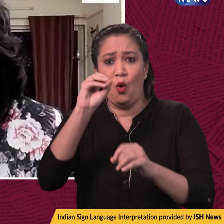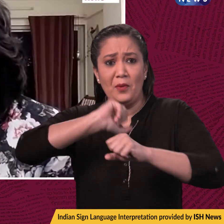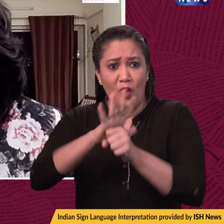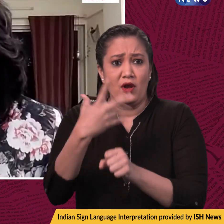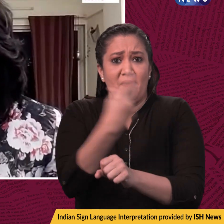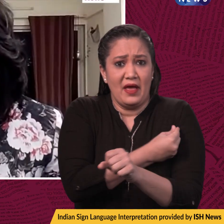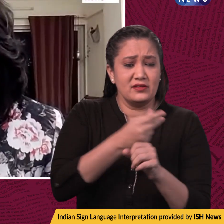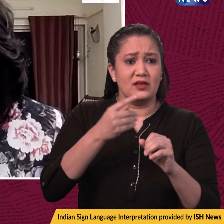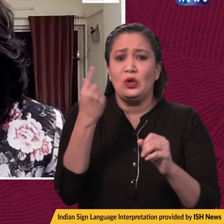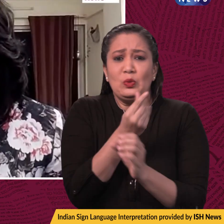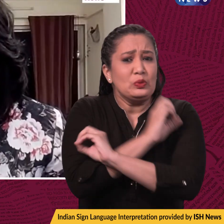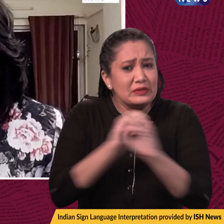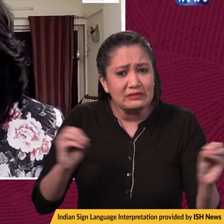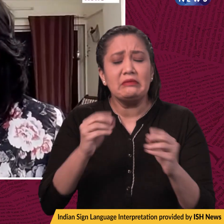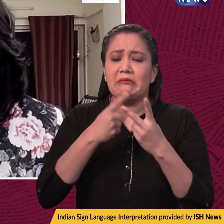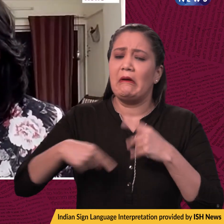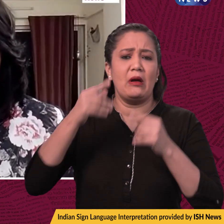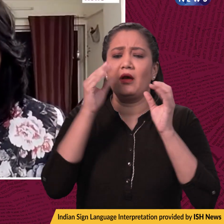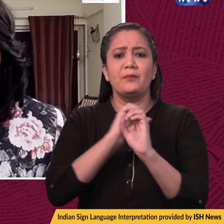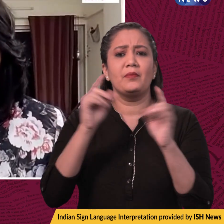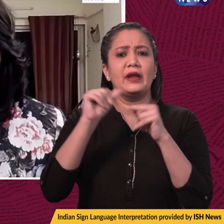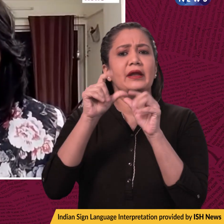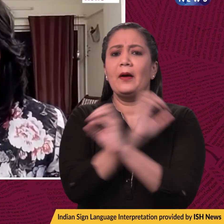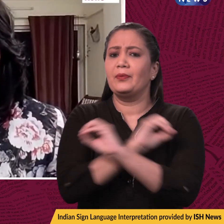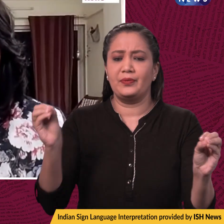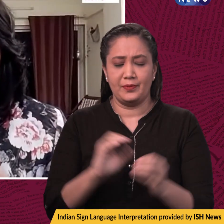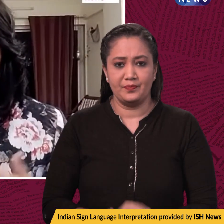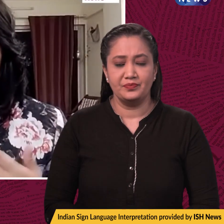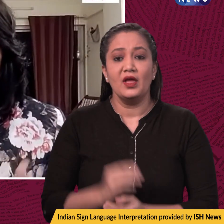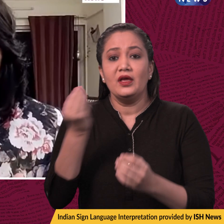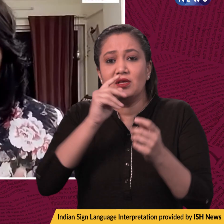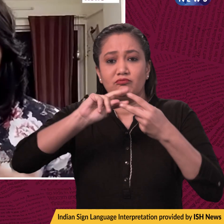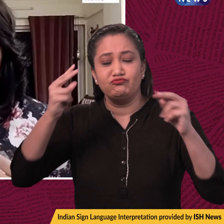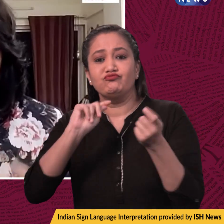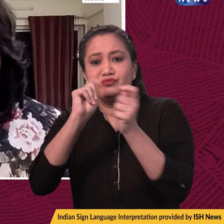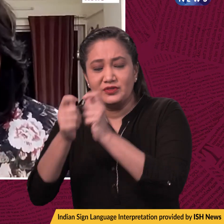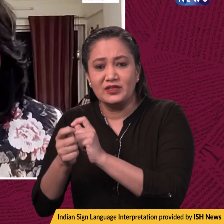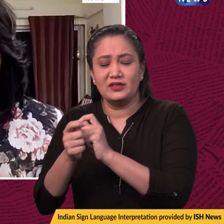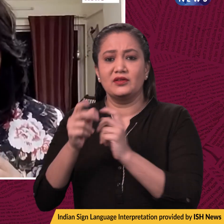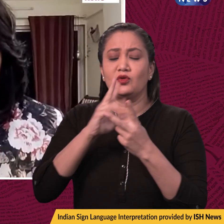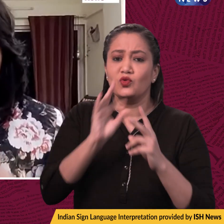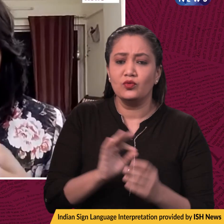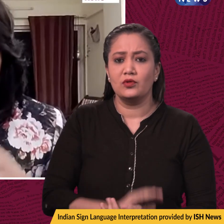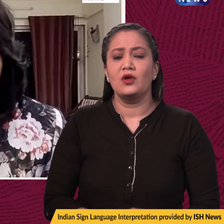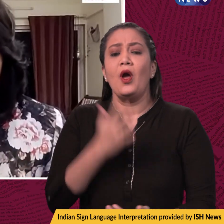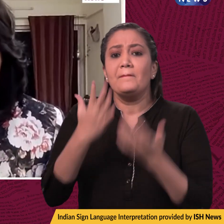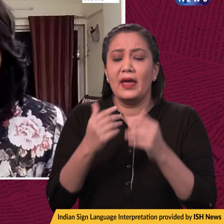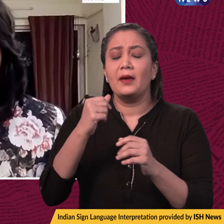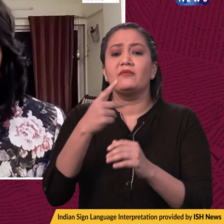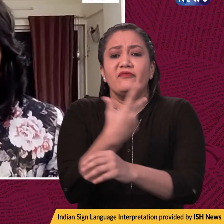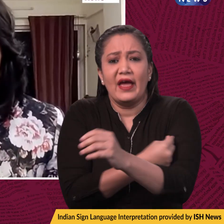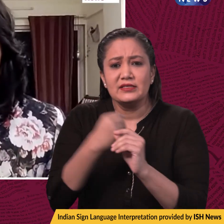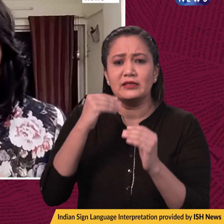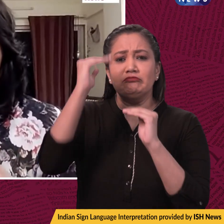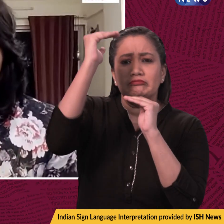on Omicron variant of coronavirus, and he also said that some of the mutations reported on spike gene may decrease